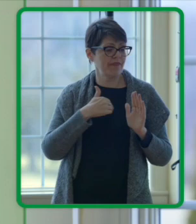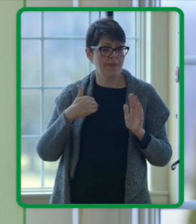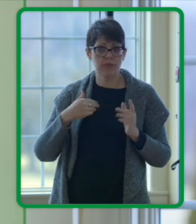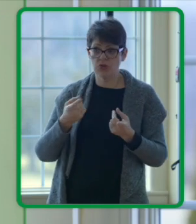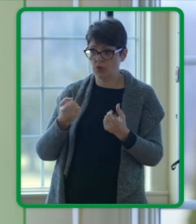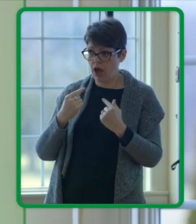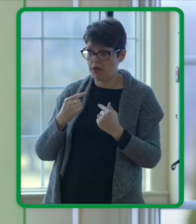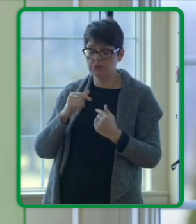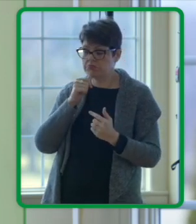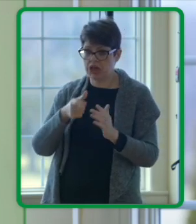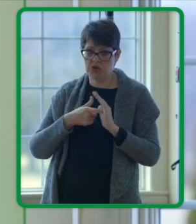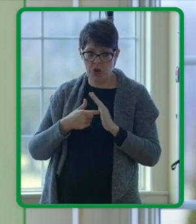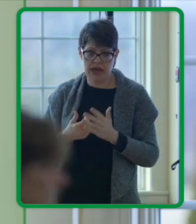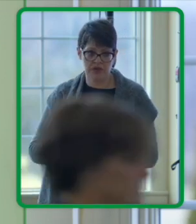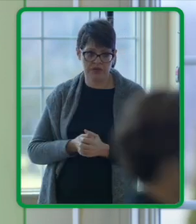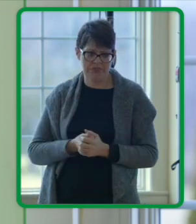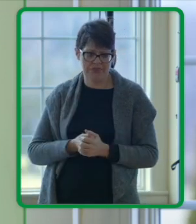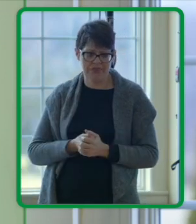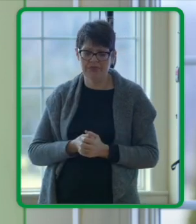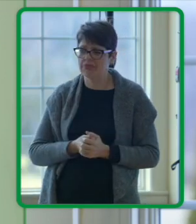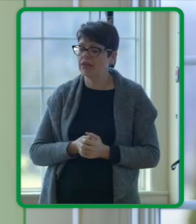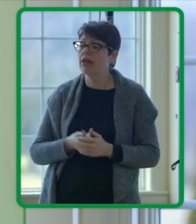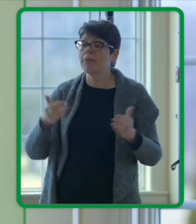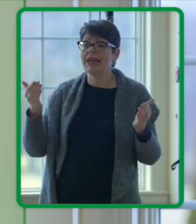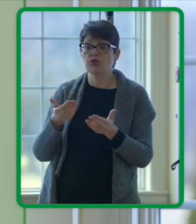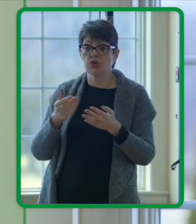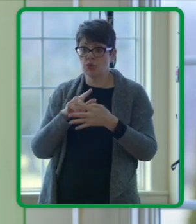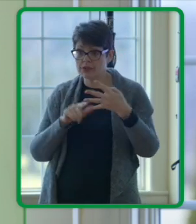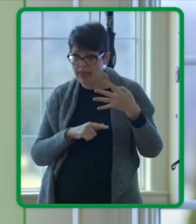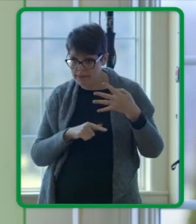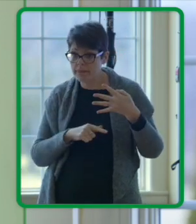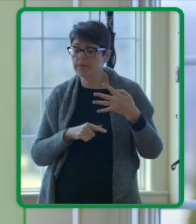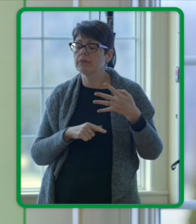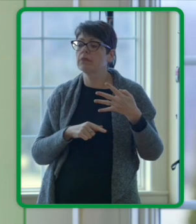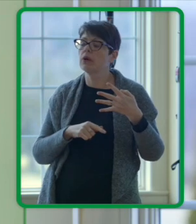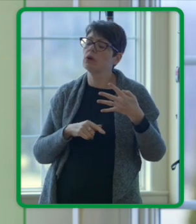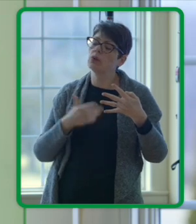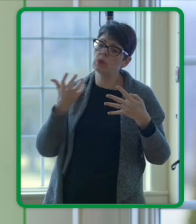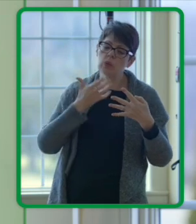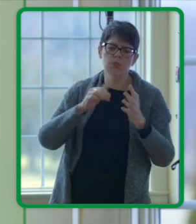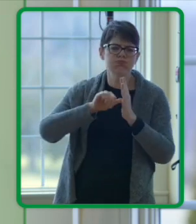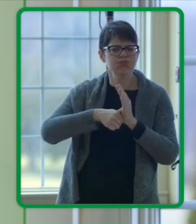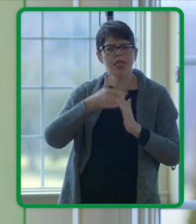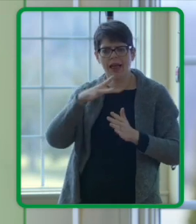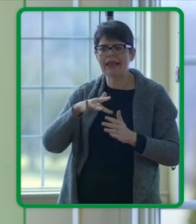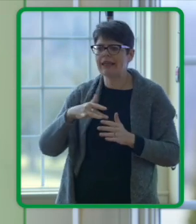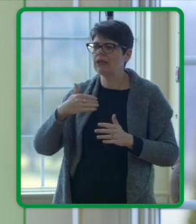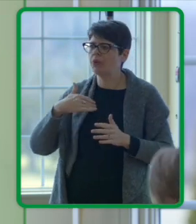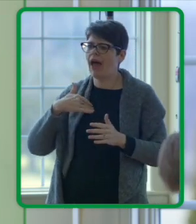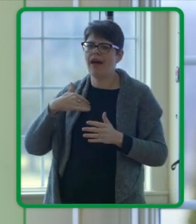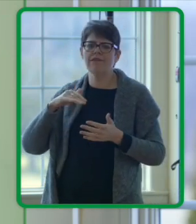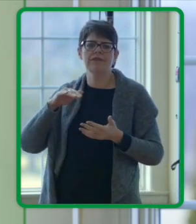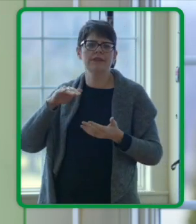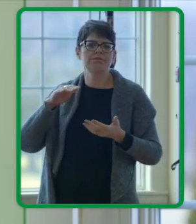required. As I introduce the nominees, I want to say how fortunate we are to have a group of community